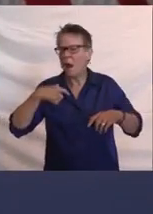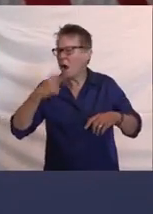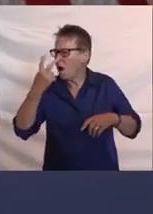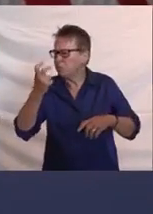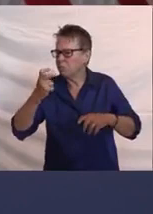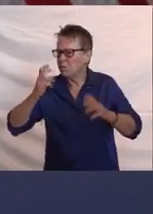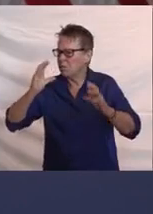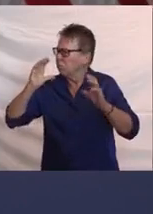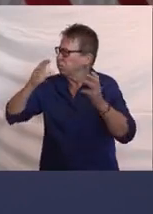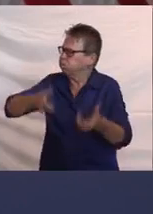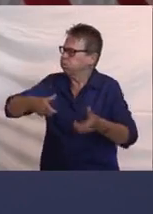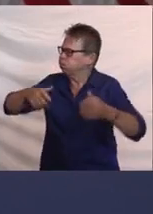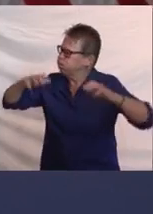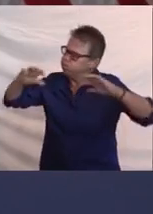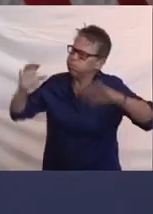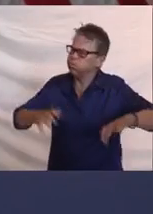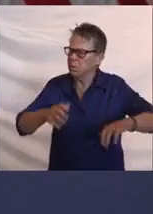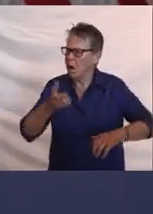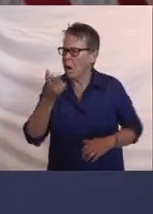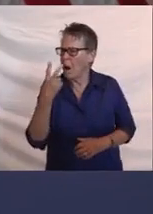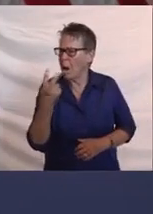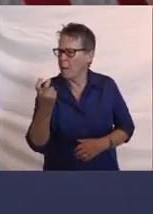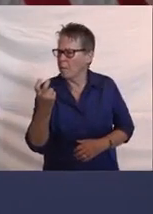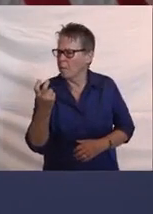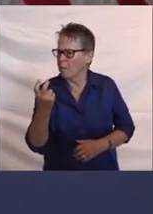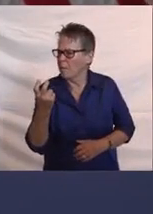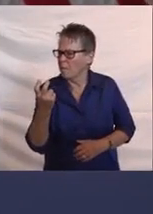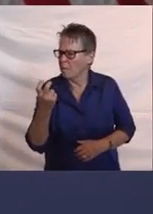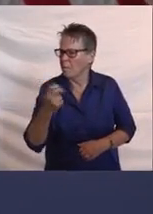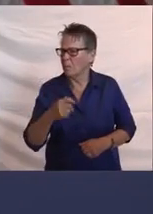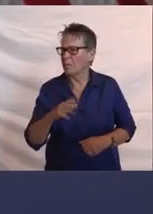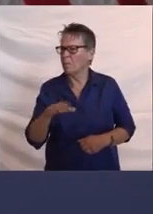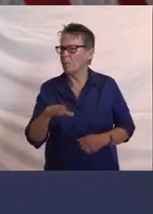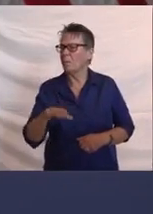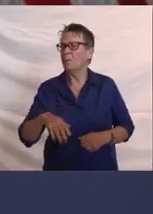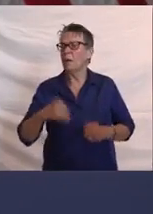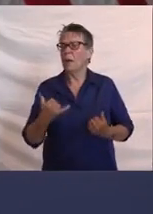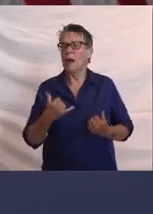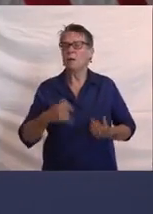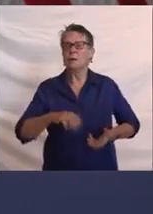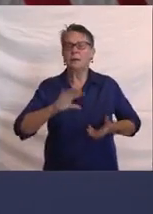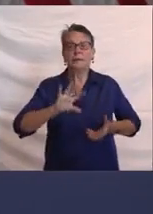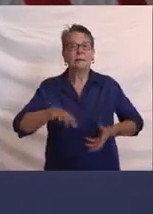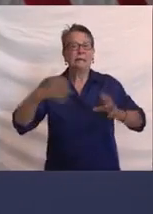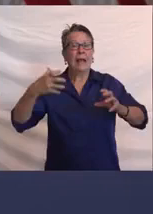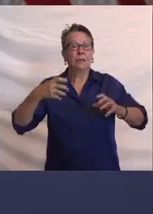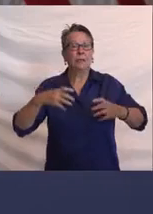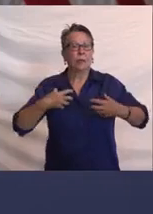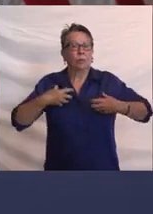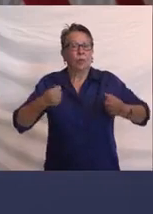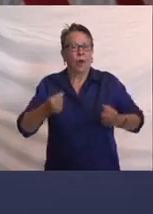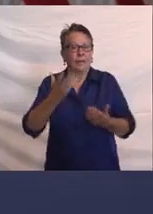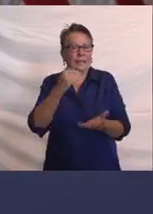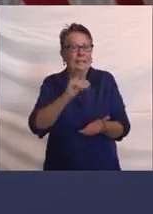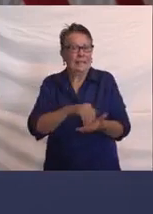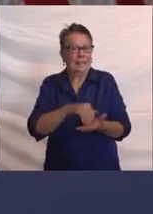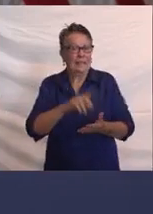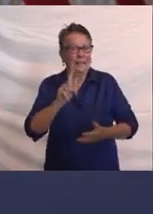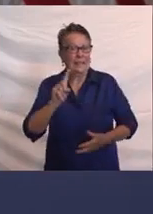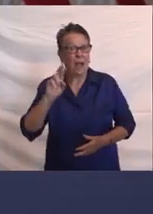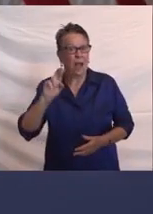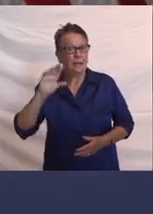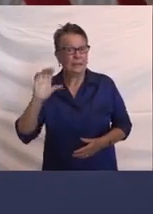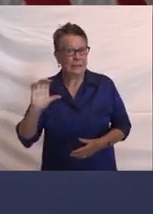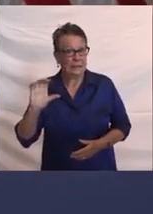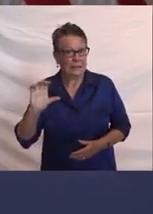disaster recovery centers, Morris County opened theirs today in Morris Plain. Essex County also opened today at a